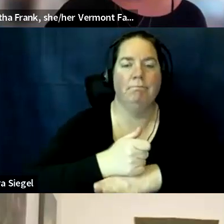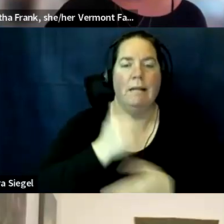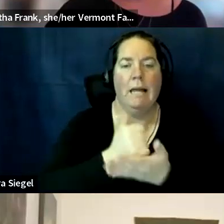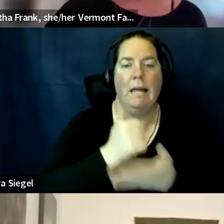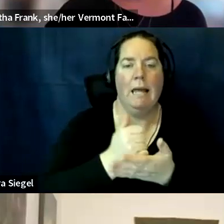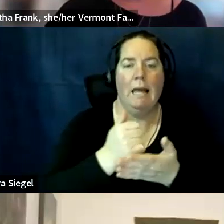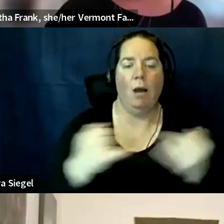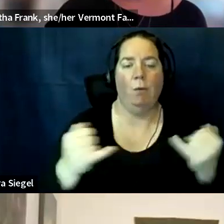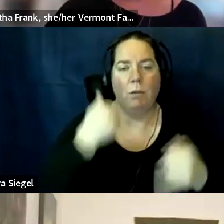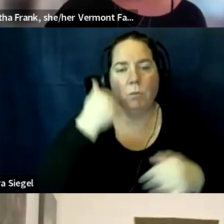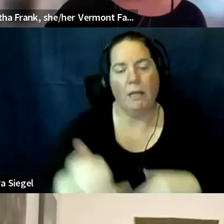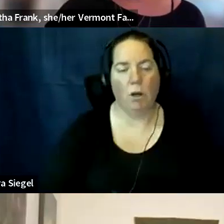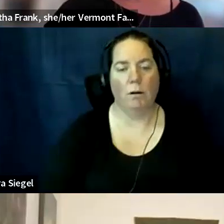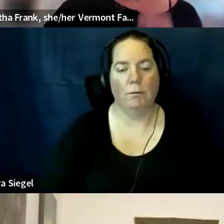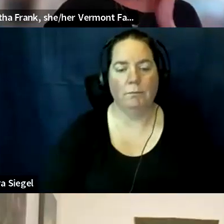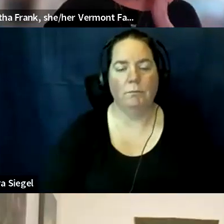chat too.